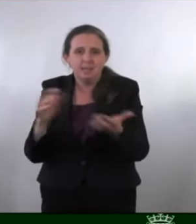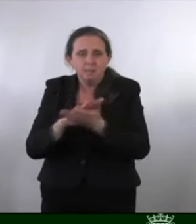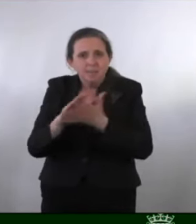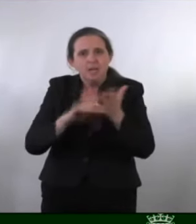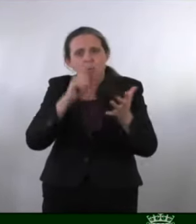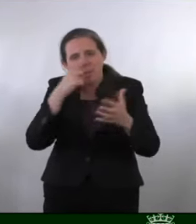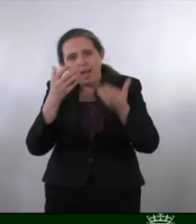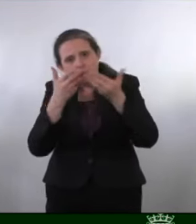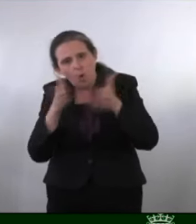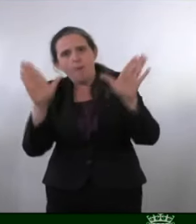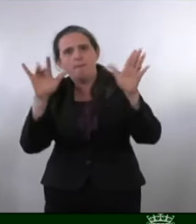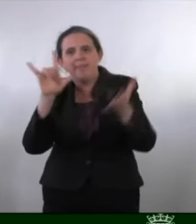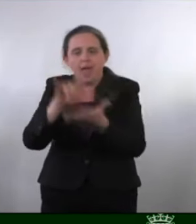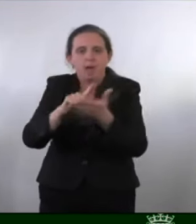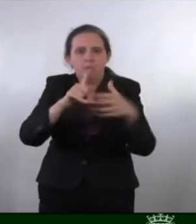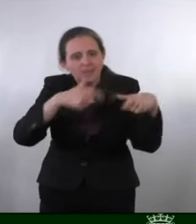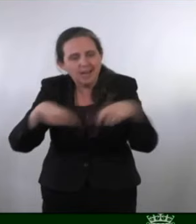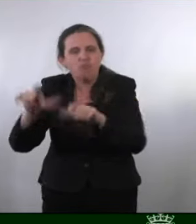survives? Prime Minister.